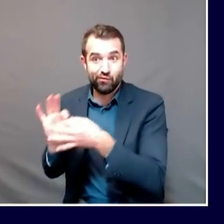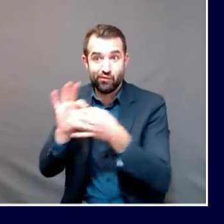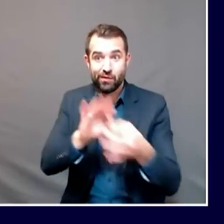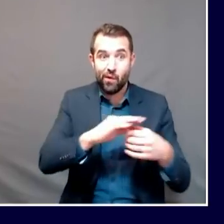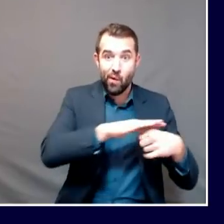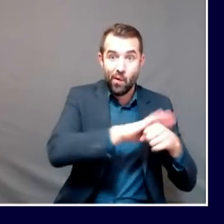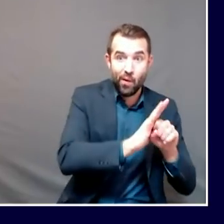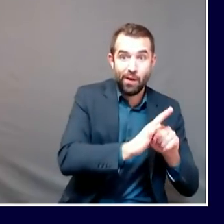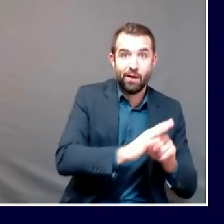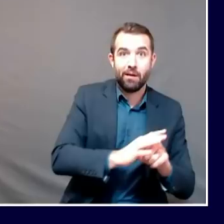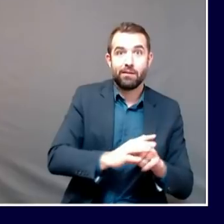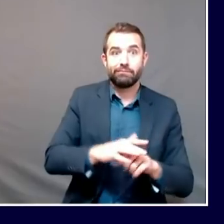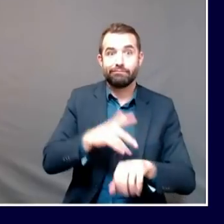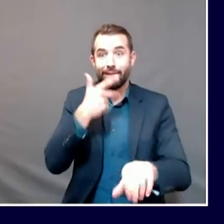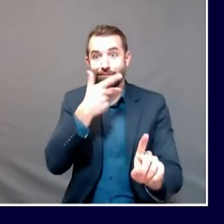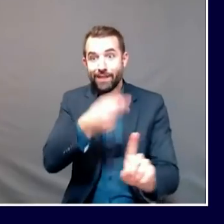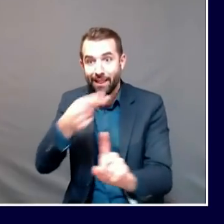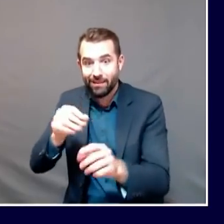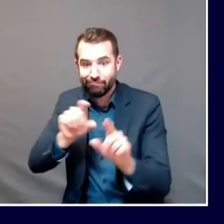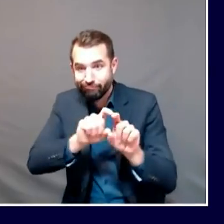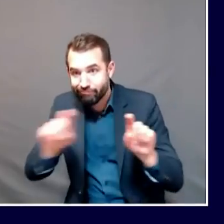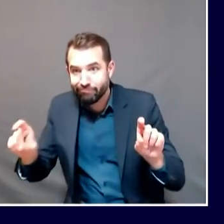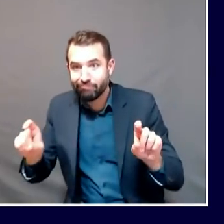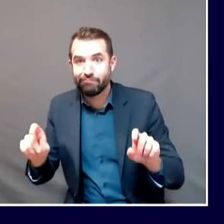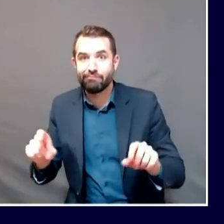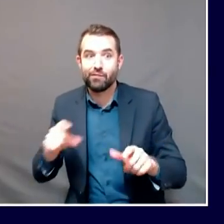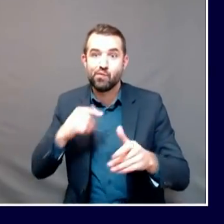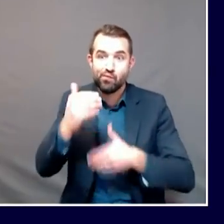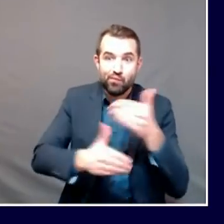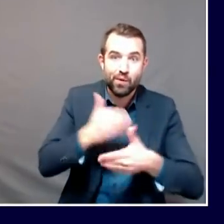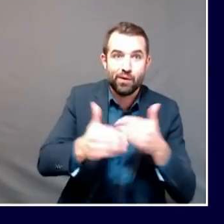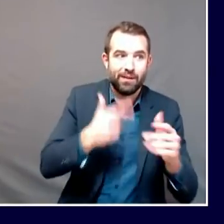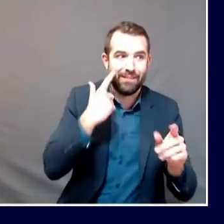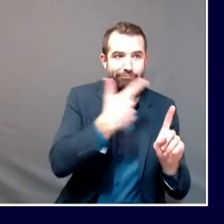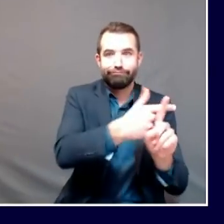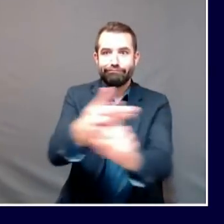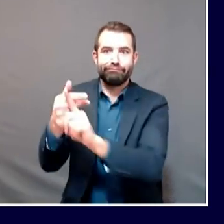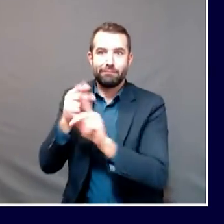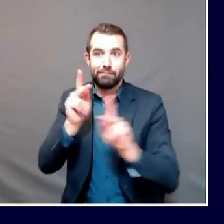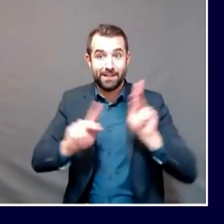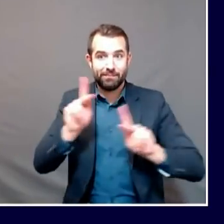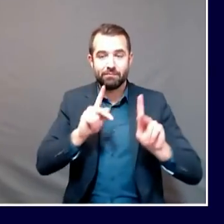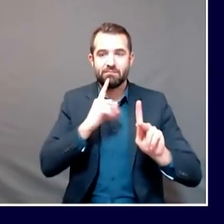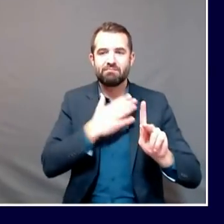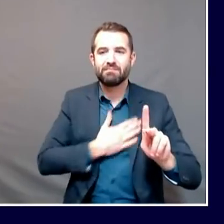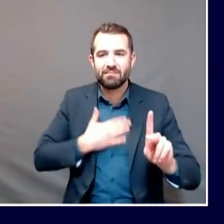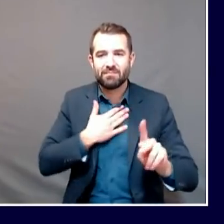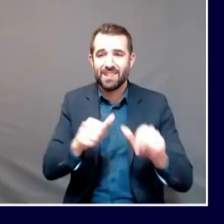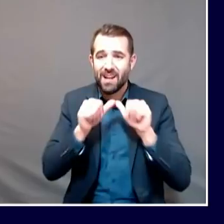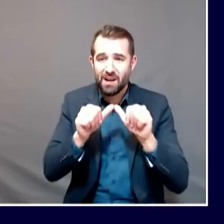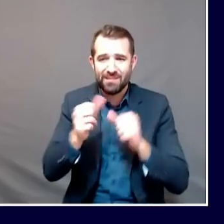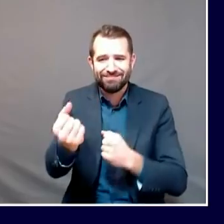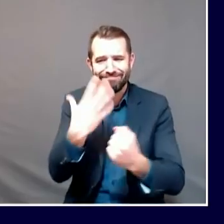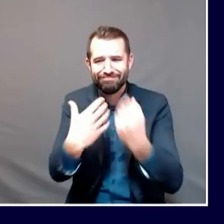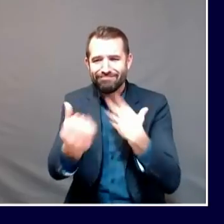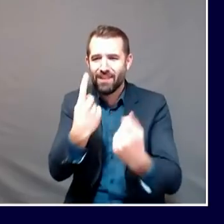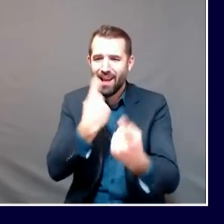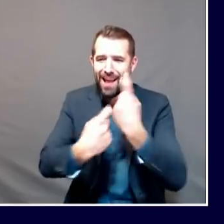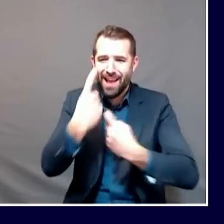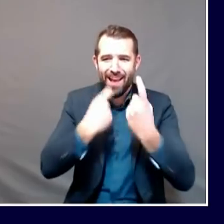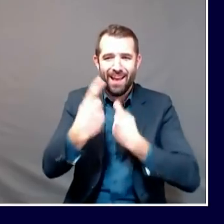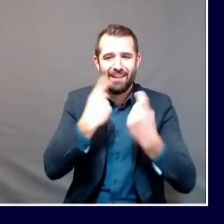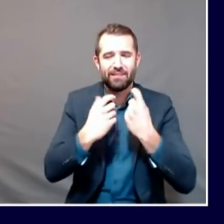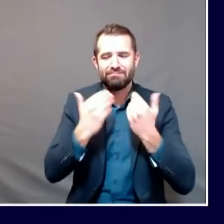everyone to keep those questions coming. And from time to time, we'll take a couple minutes during these briefings to make sure that every